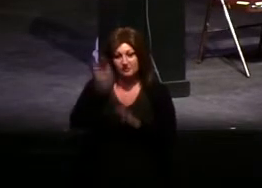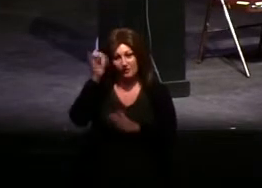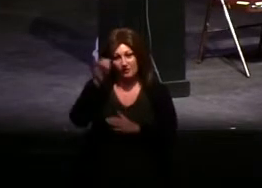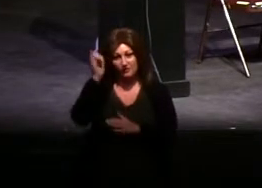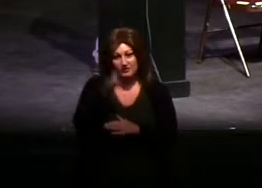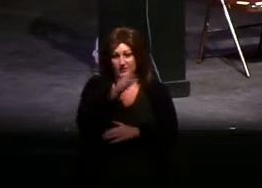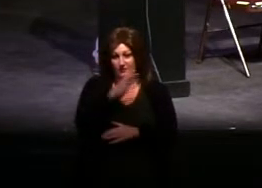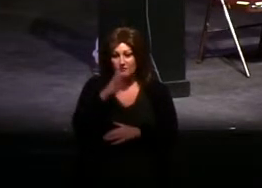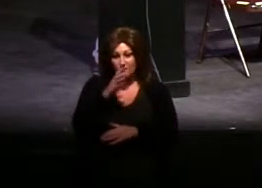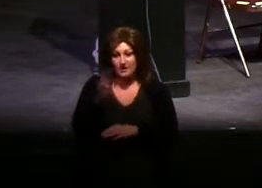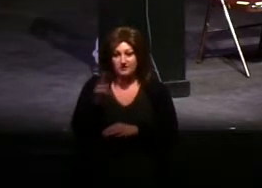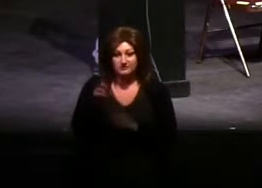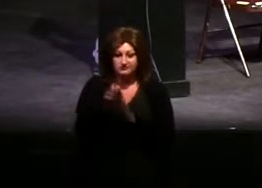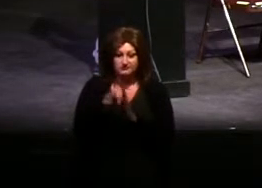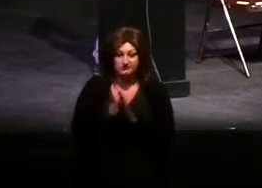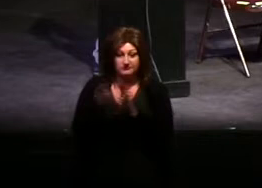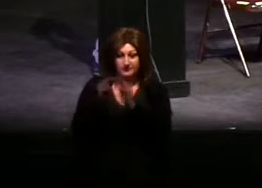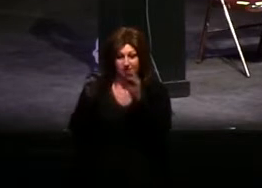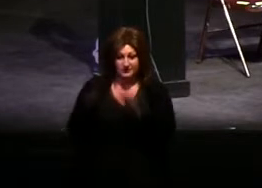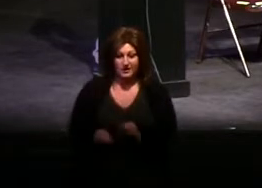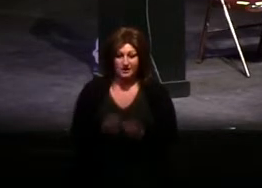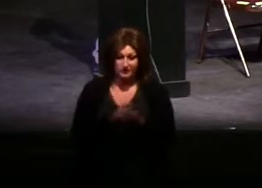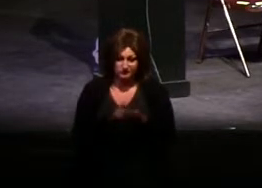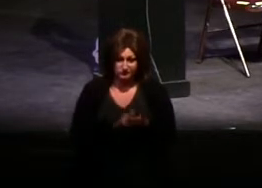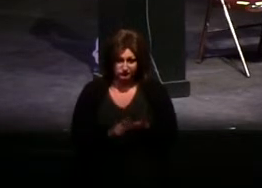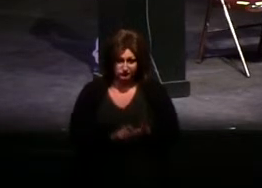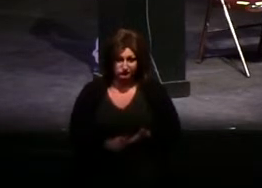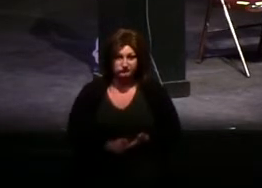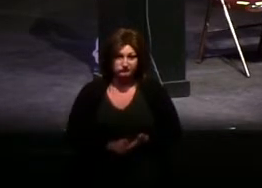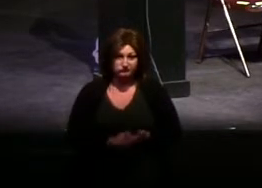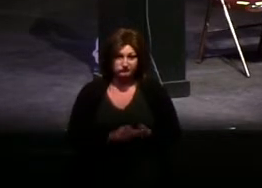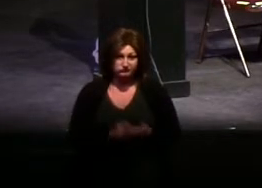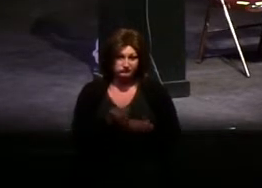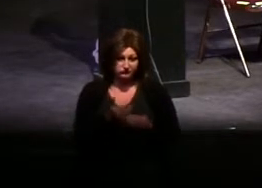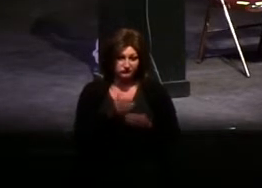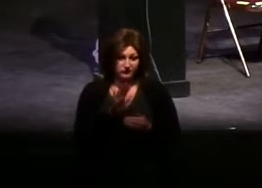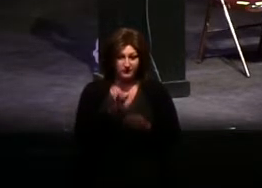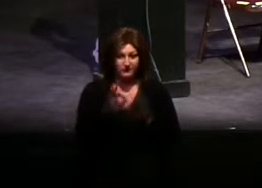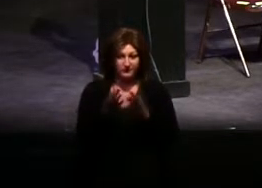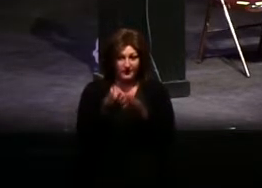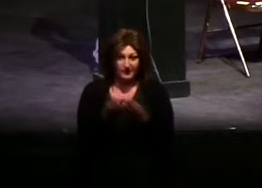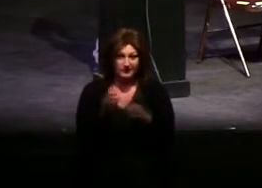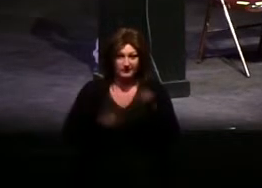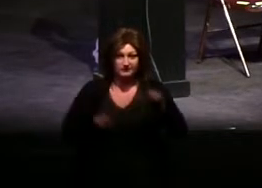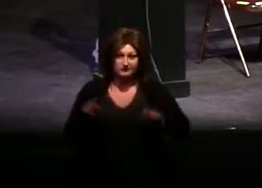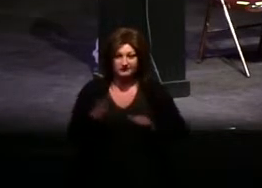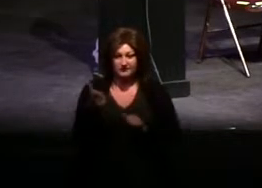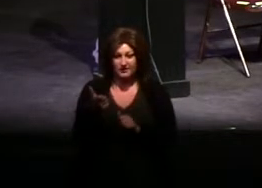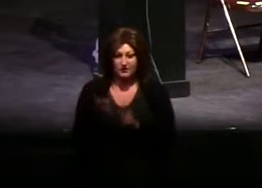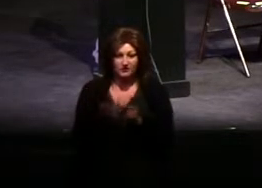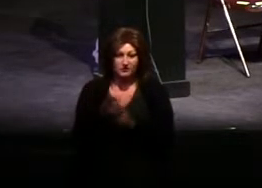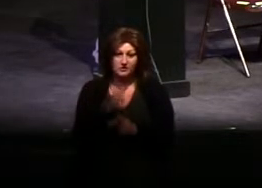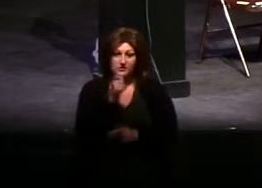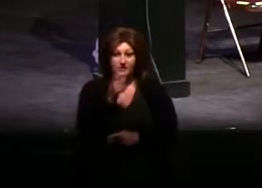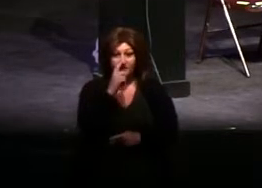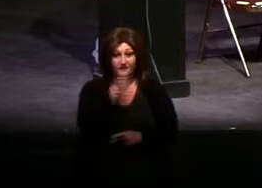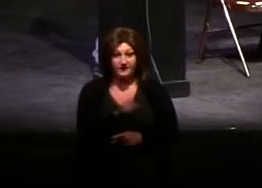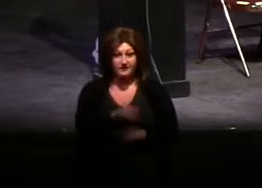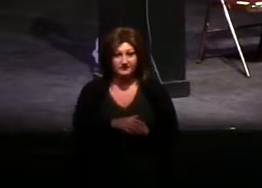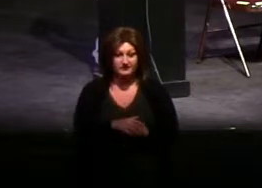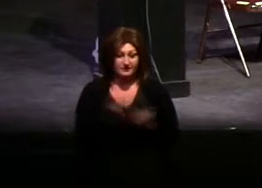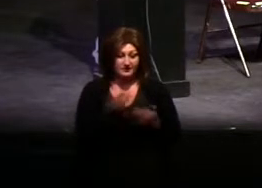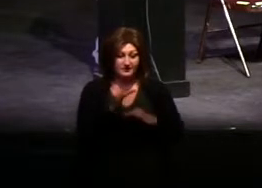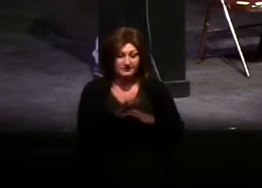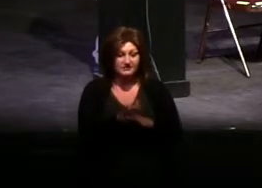in Montana in All But the Waltz, Essays on a Montana Family, and various other works of nonfiction. This